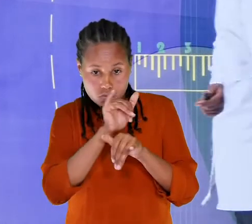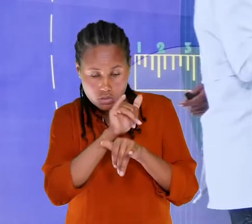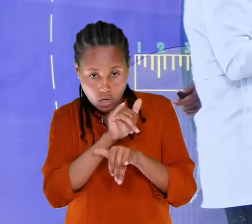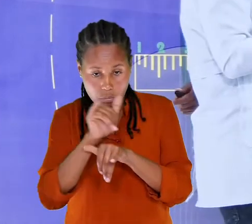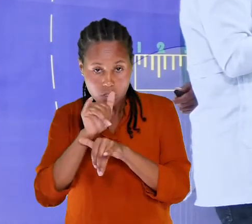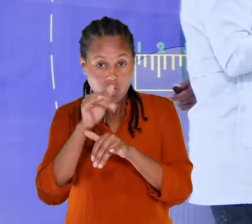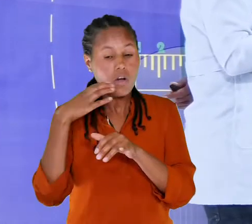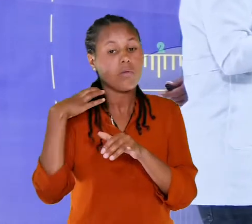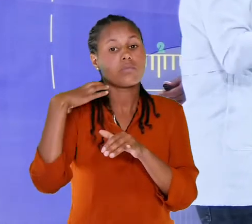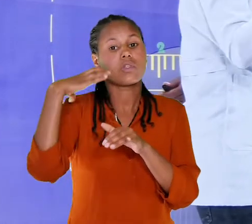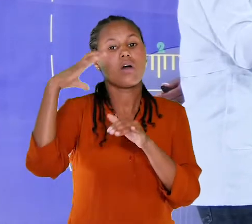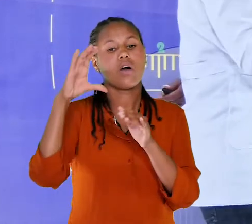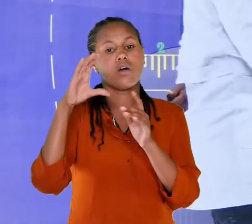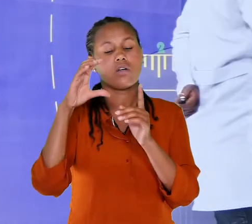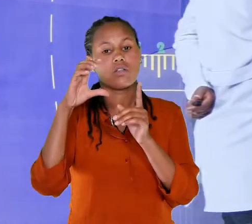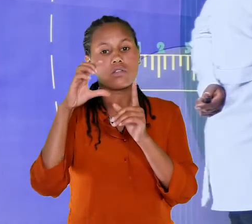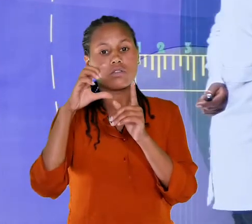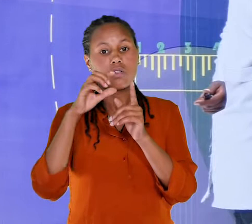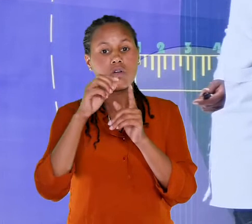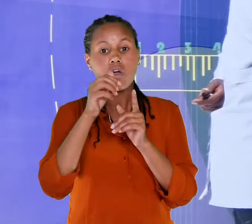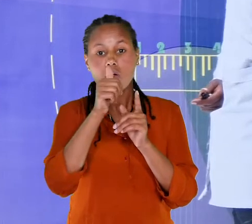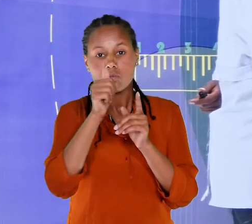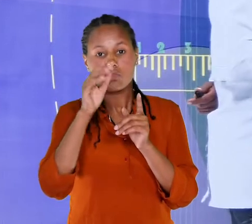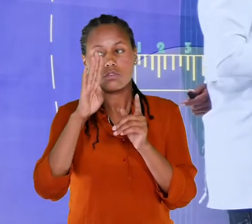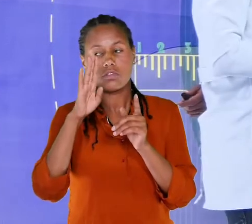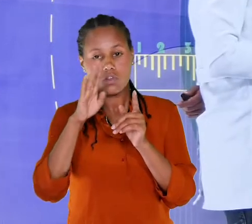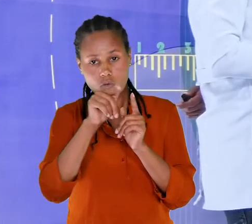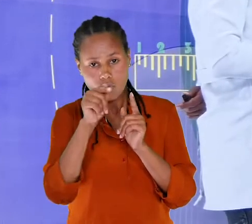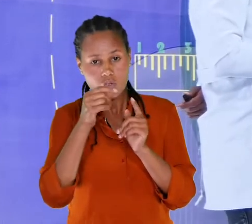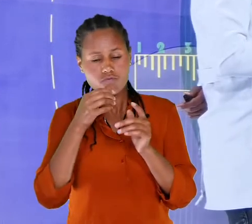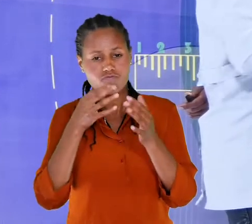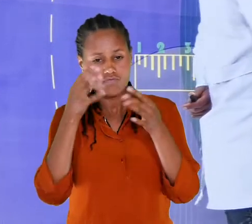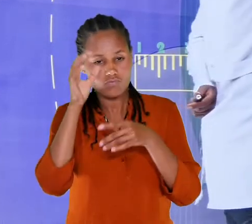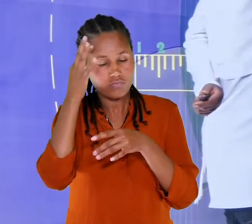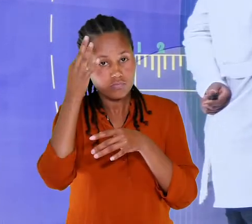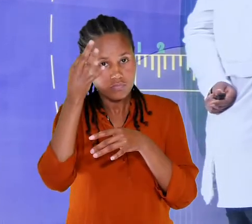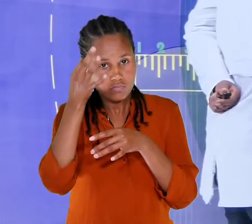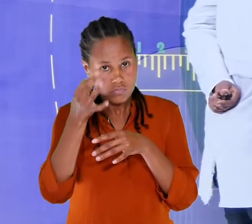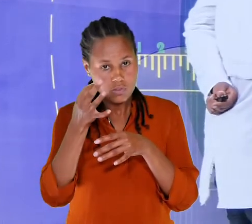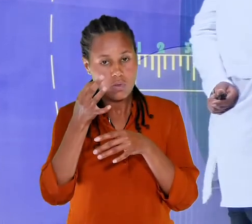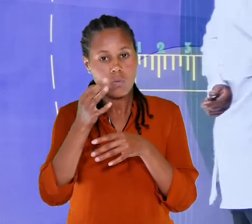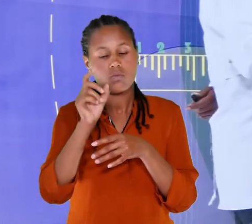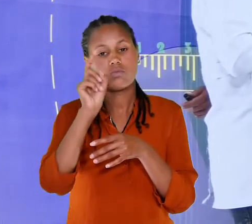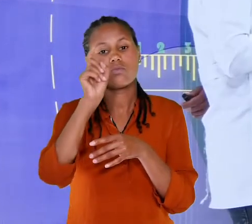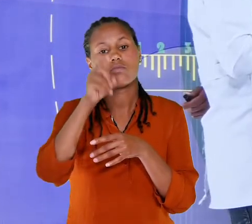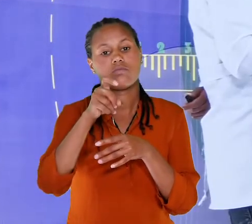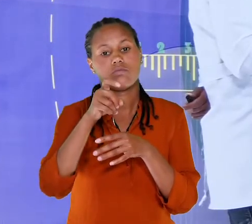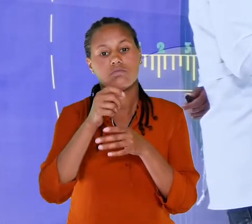these kinds of capital letters is very important in your writing system. If you start with a small